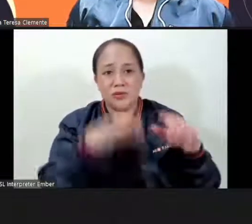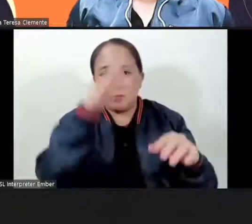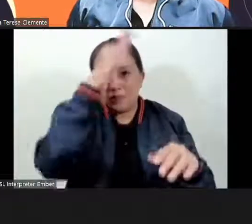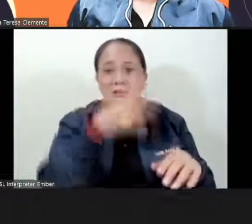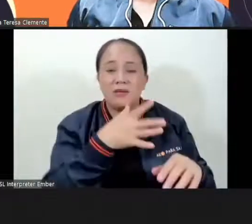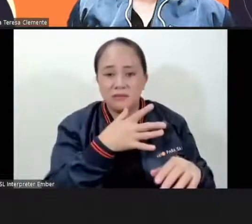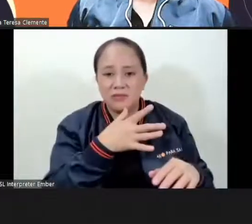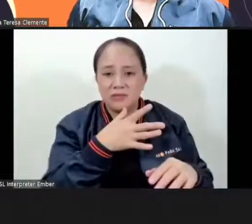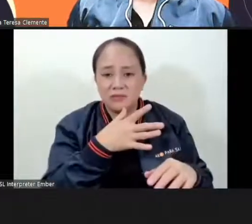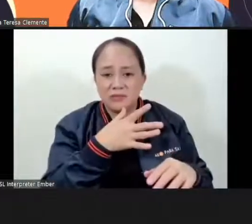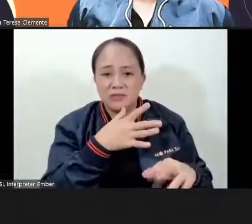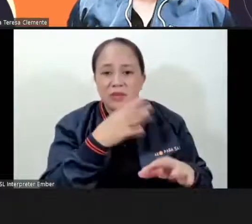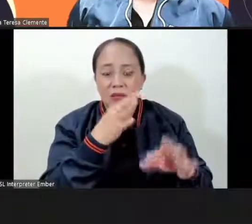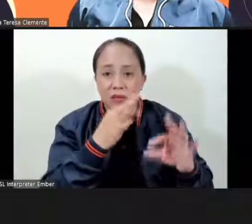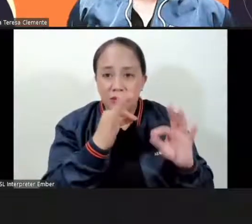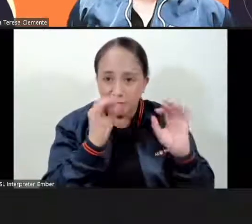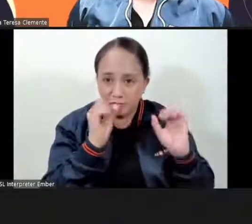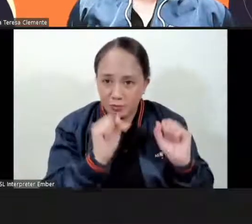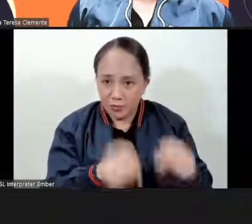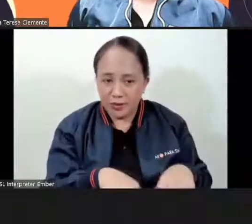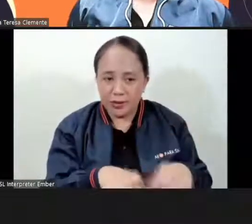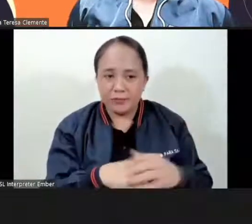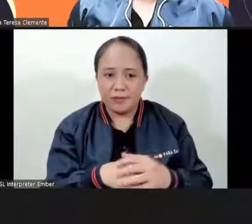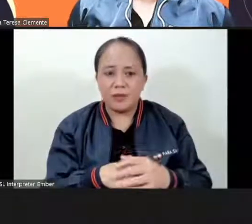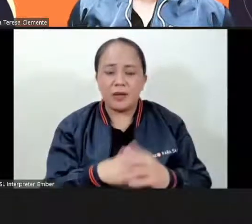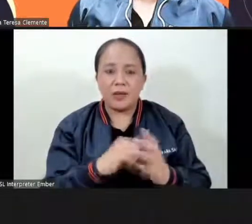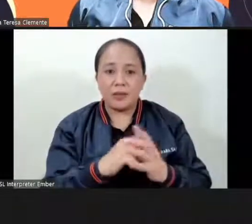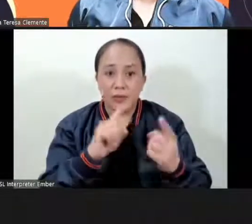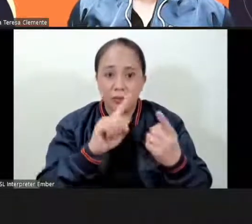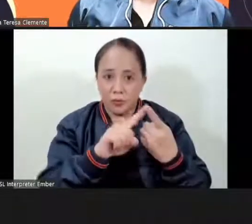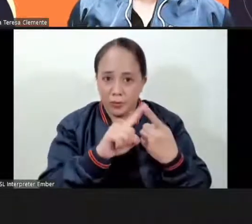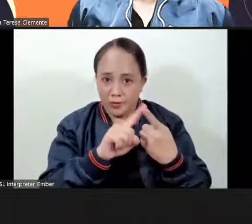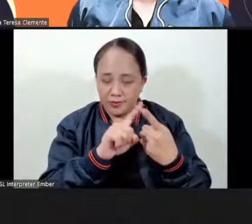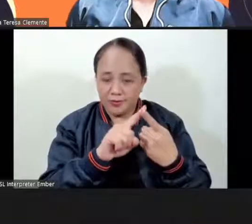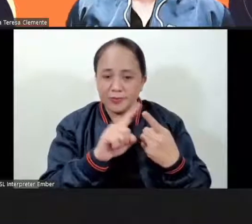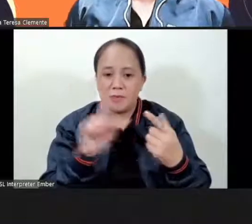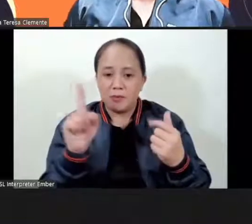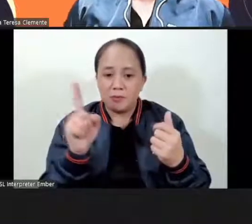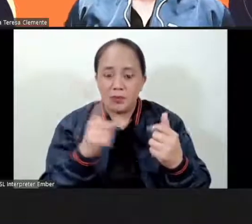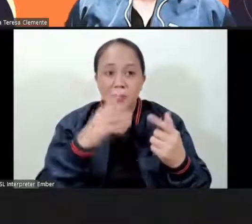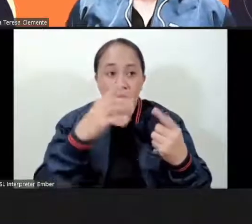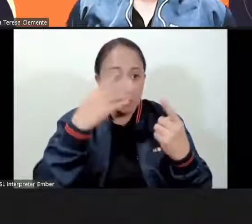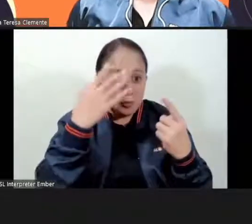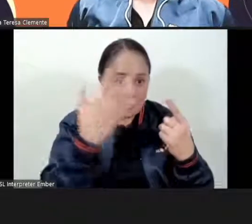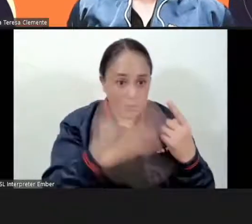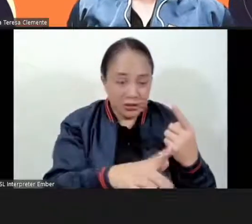parents whenever possible. So yun ang number one sa lahat. Saka pa lang tayong